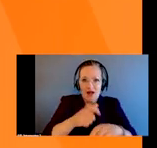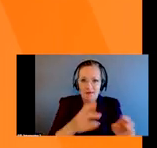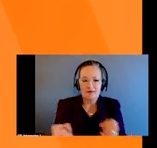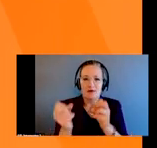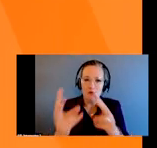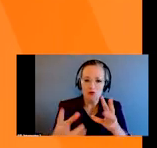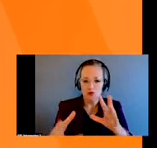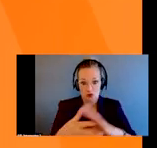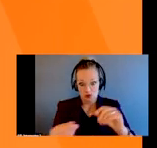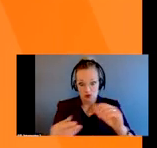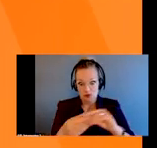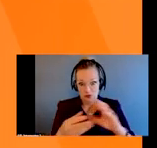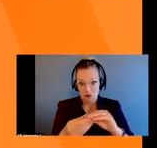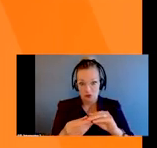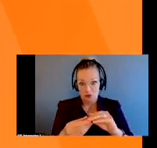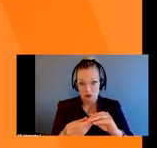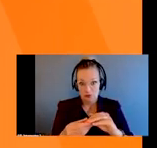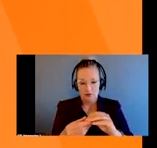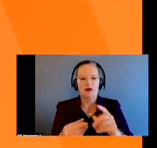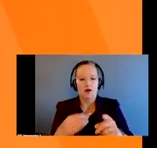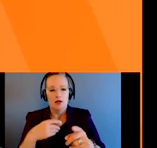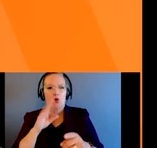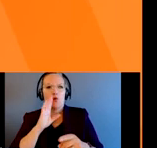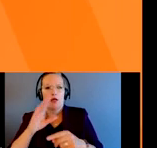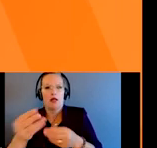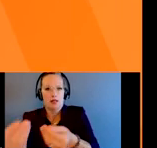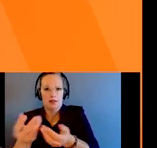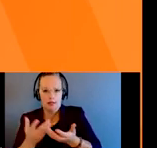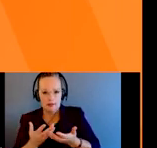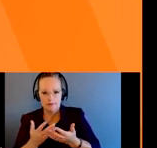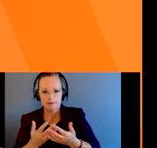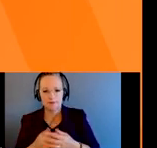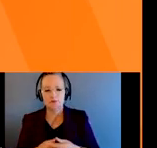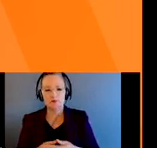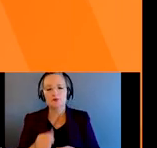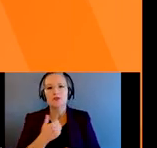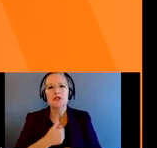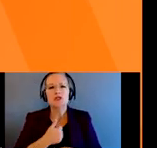Right on. Give me 1 second. 1 second.